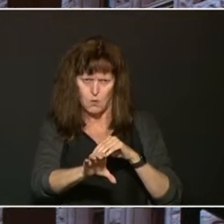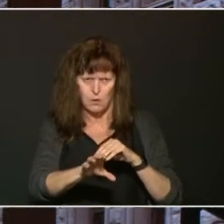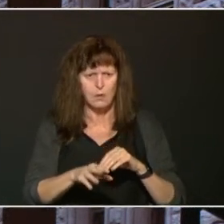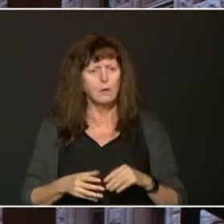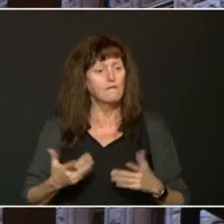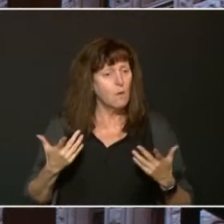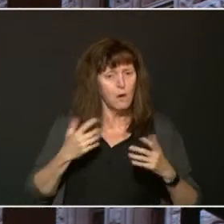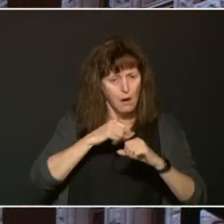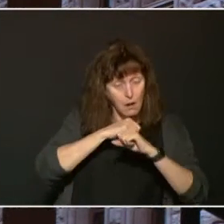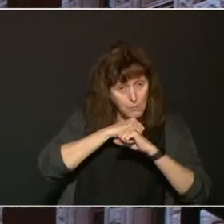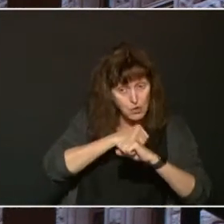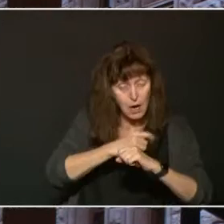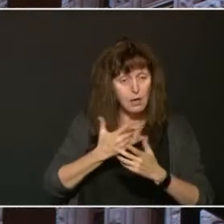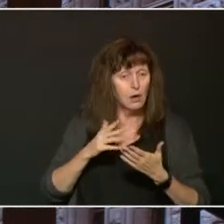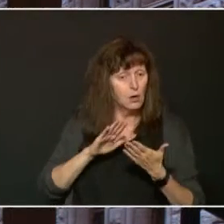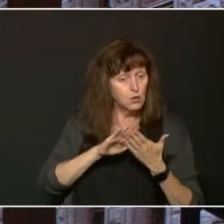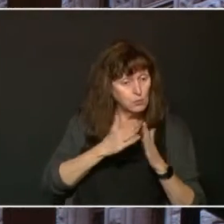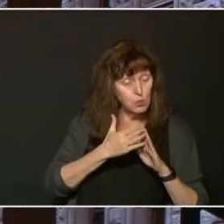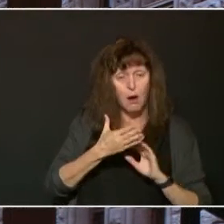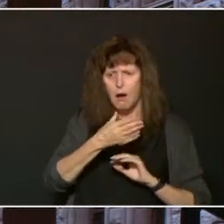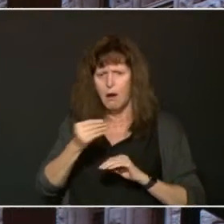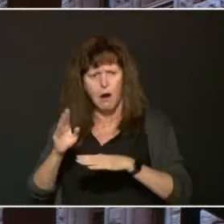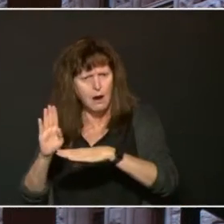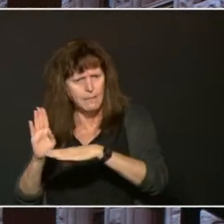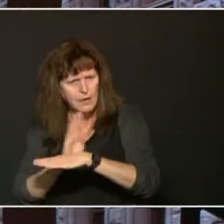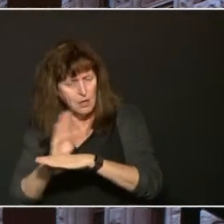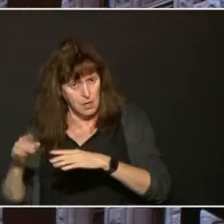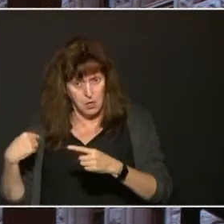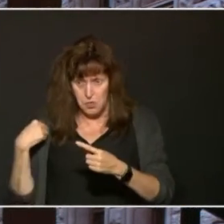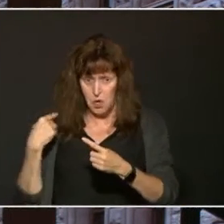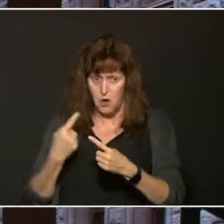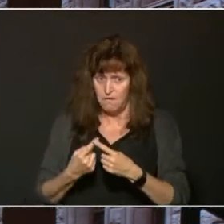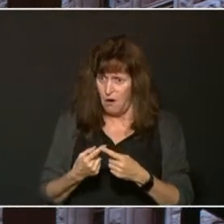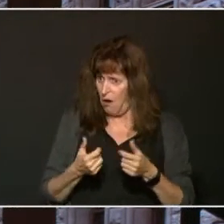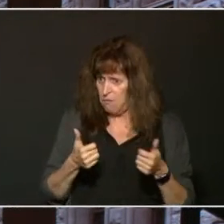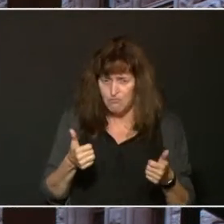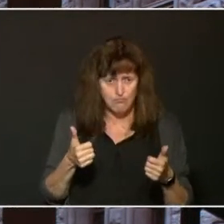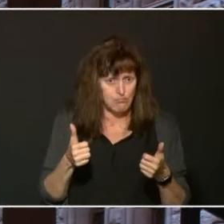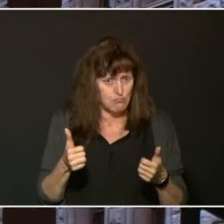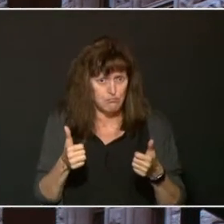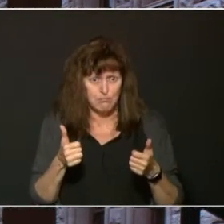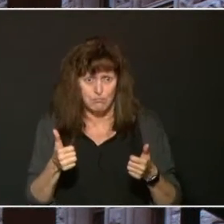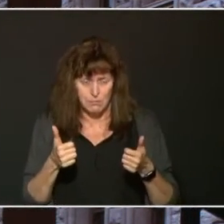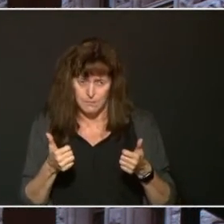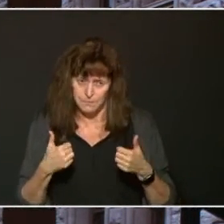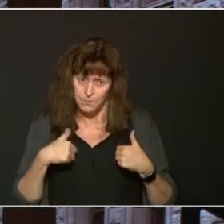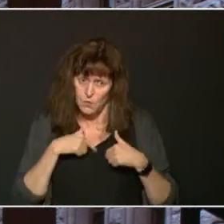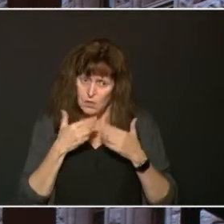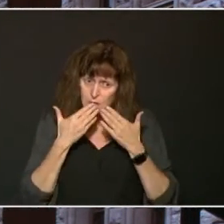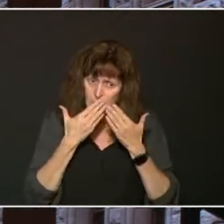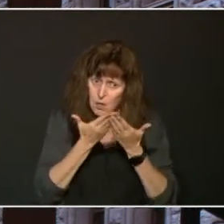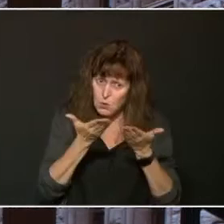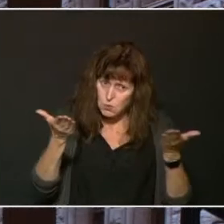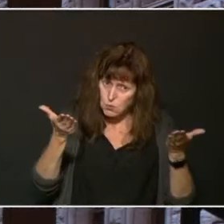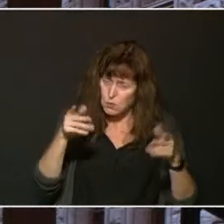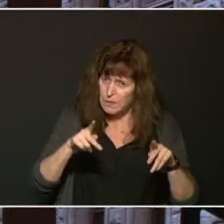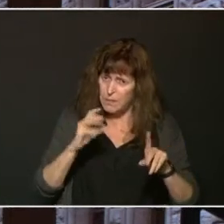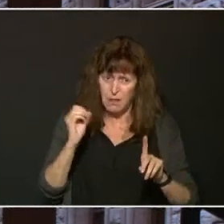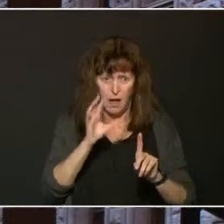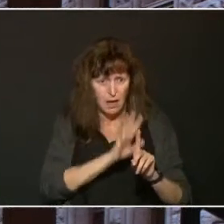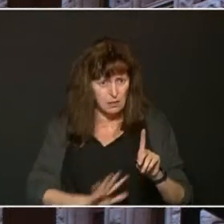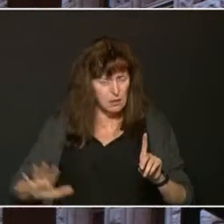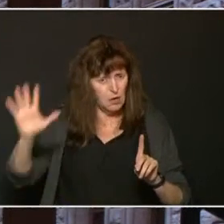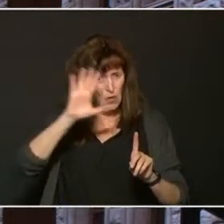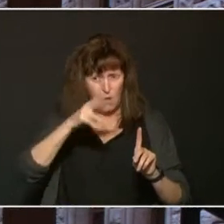businesses. And that is going very, very well. And have to thank all Ontarians to have achieved a rate of immunization